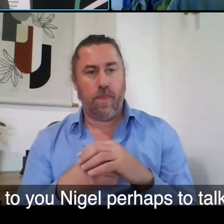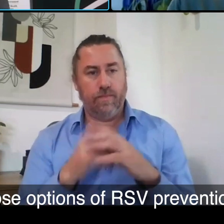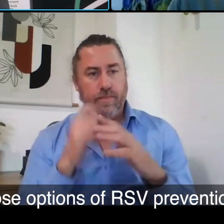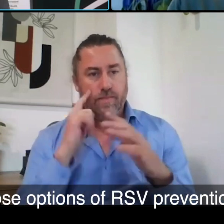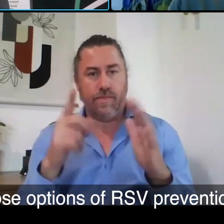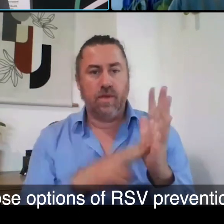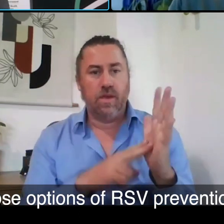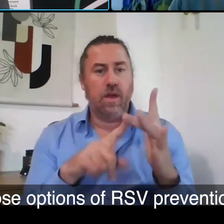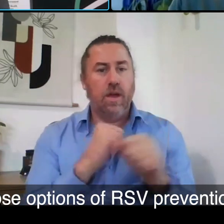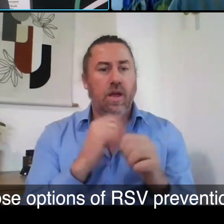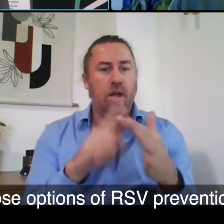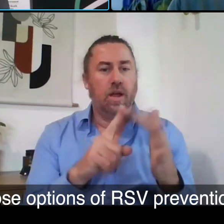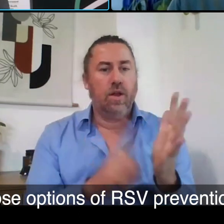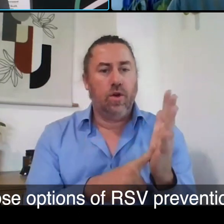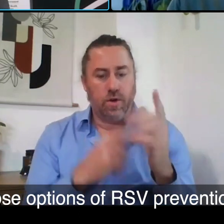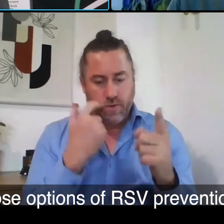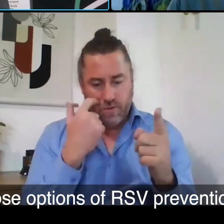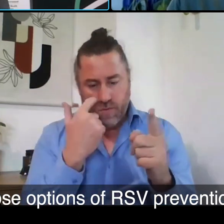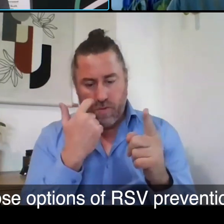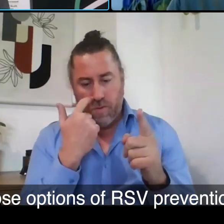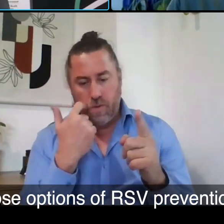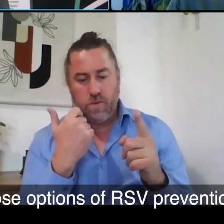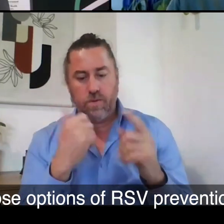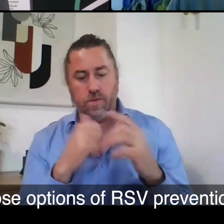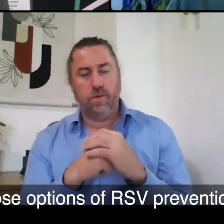to talk more about those options of